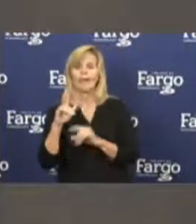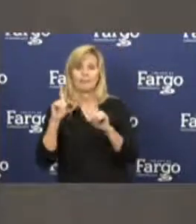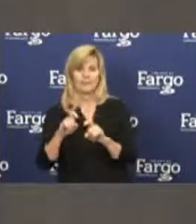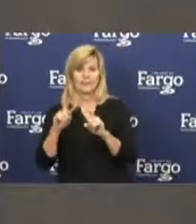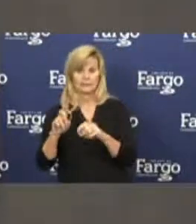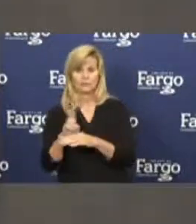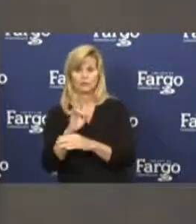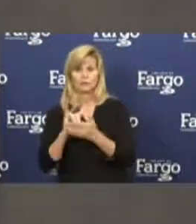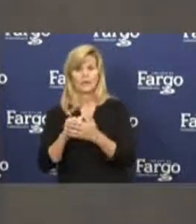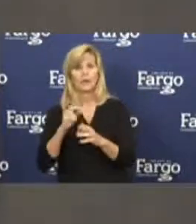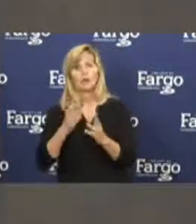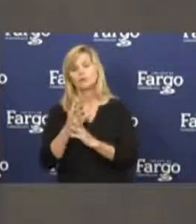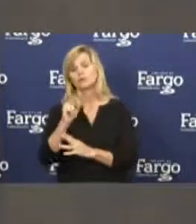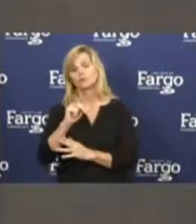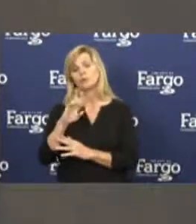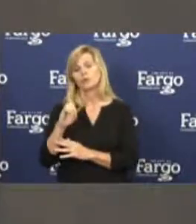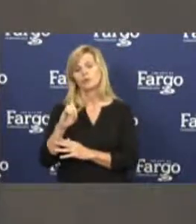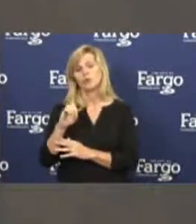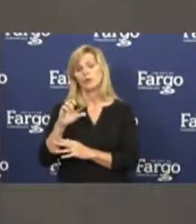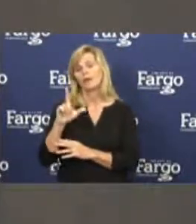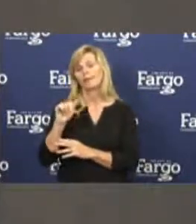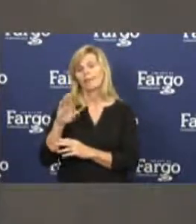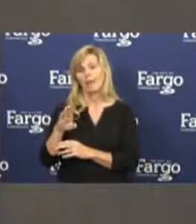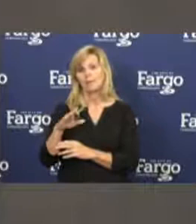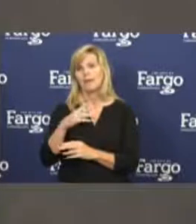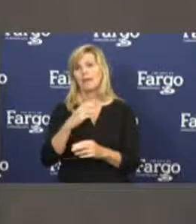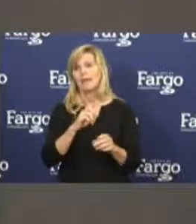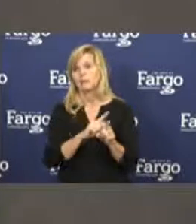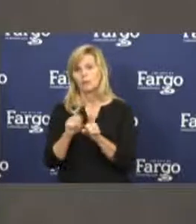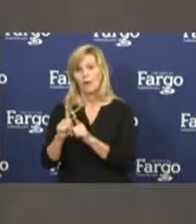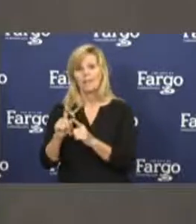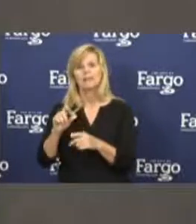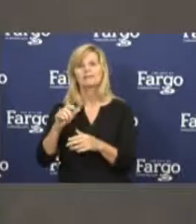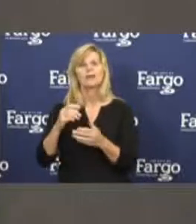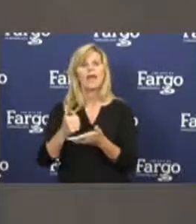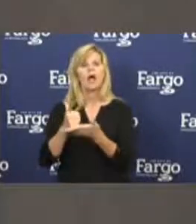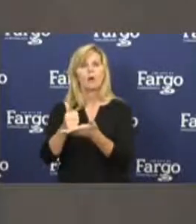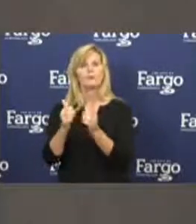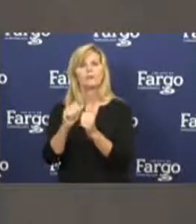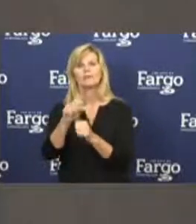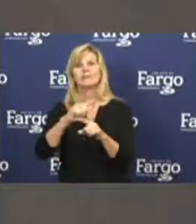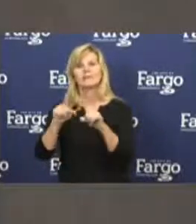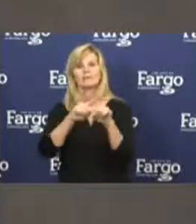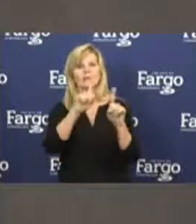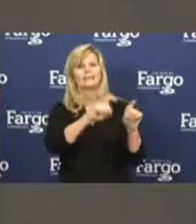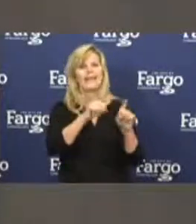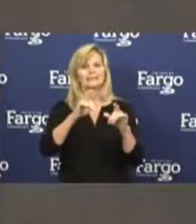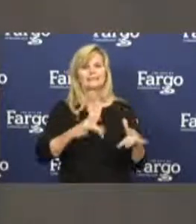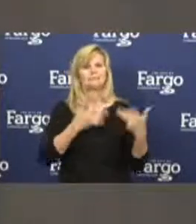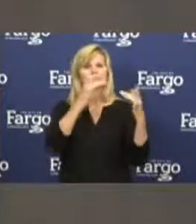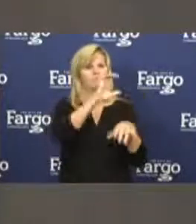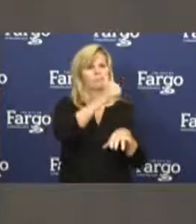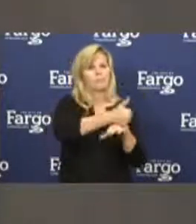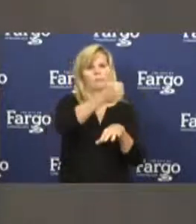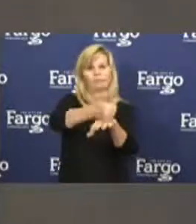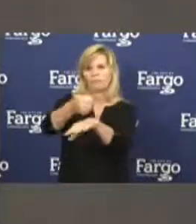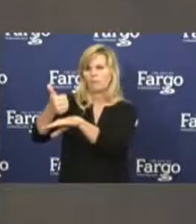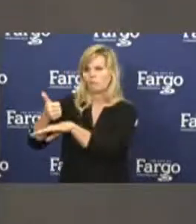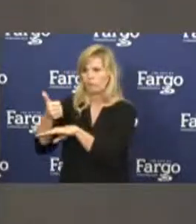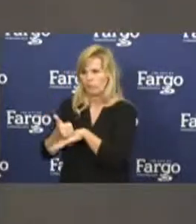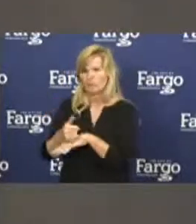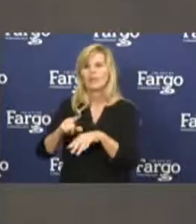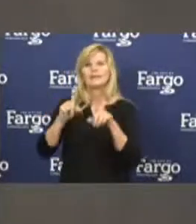the North Dakota Department of Health Lab, along with carrying out logistics for all of our testing events. The testing strategy is